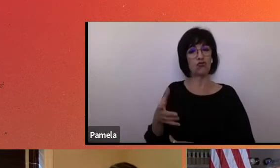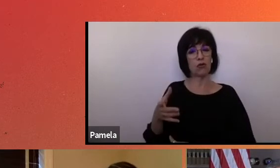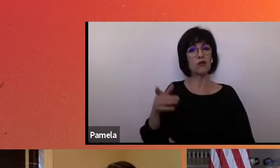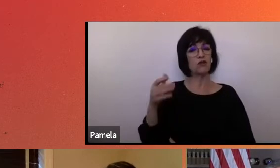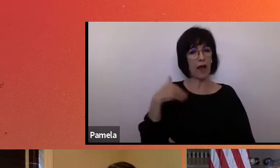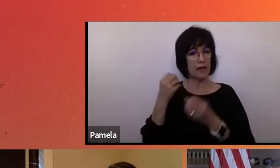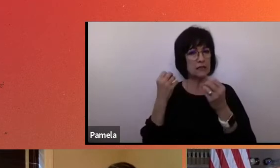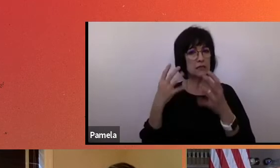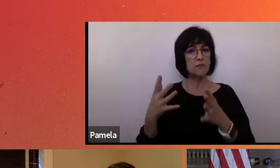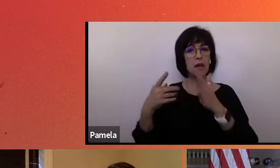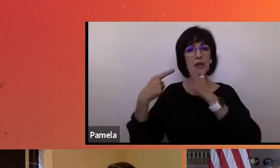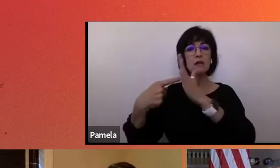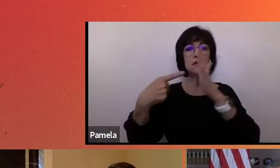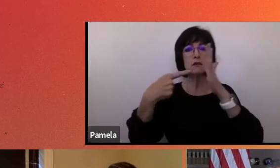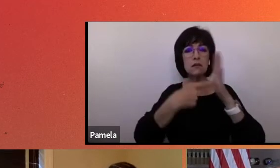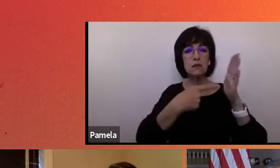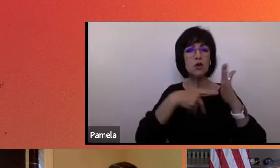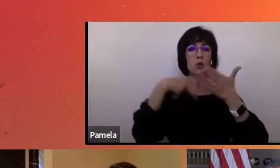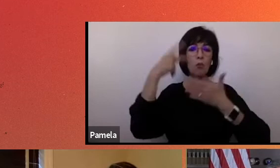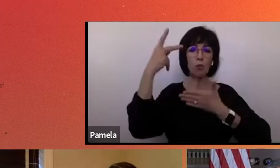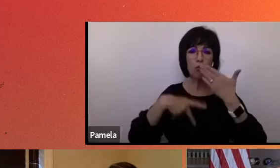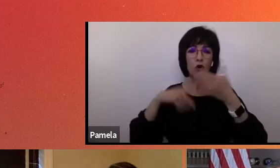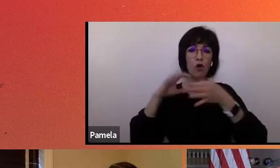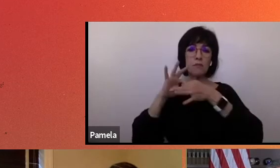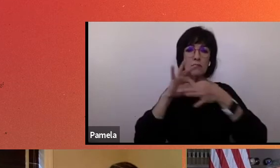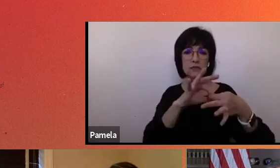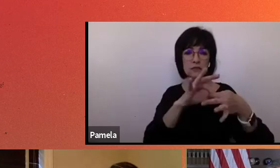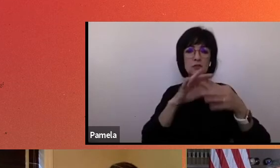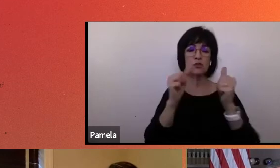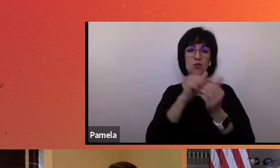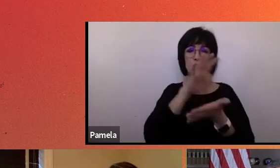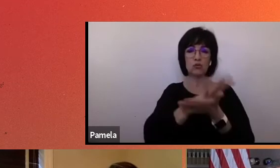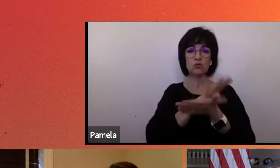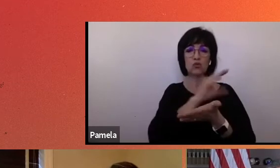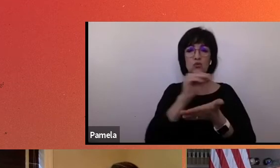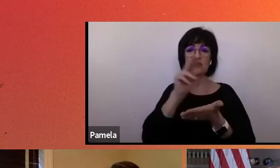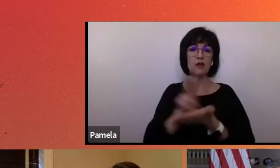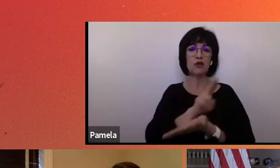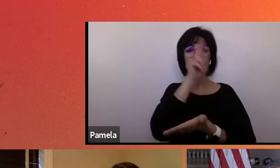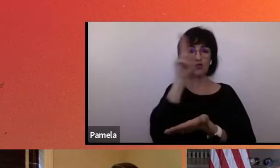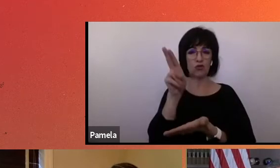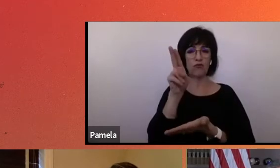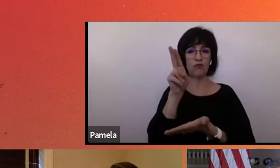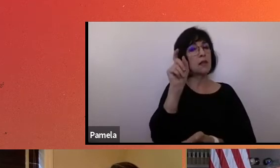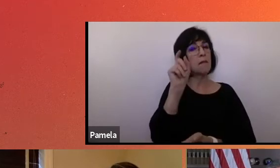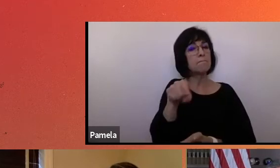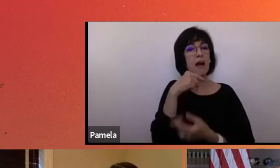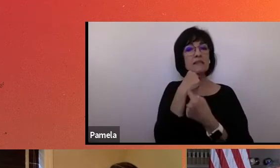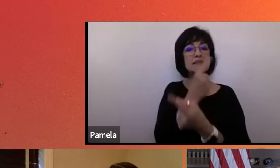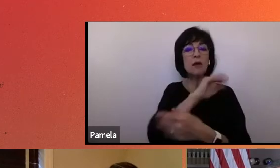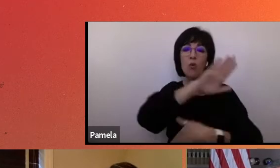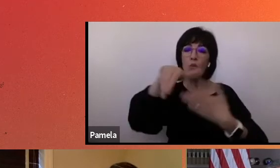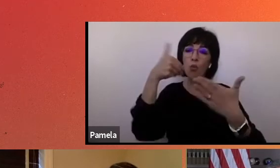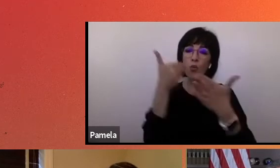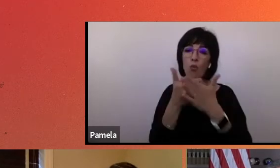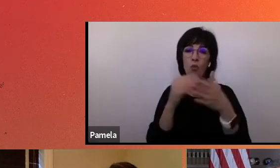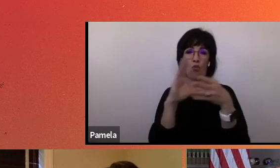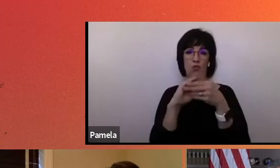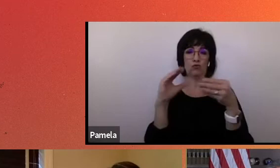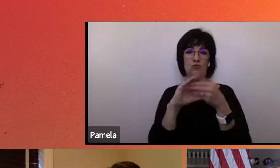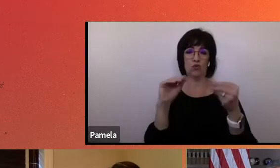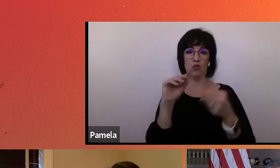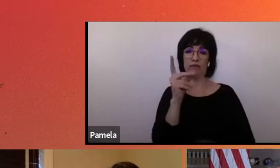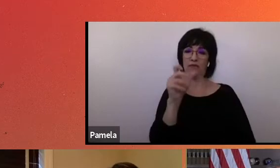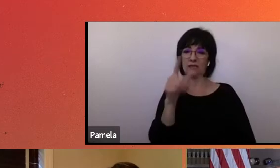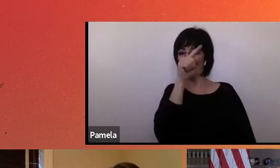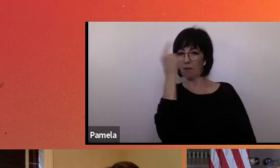and programs and connections with schools and universities that help tell all the stories of the Delaware Black experience, including